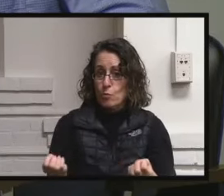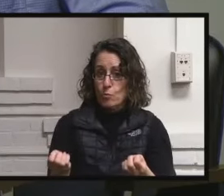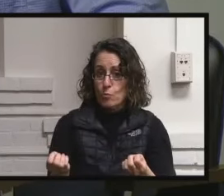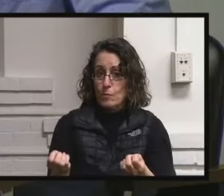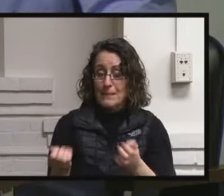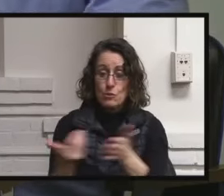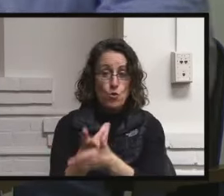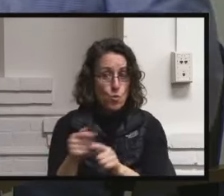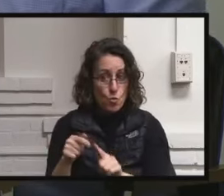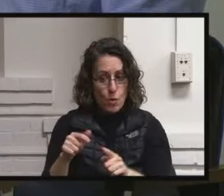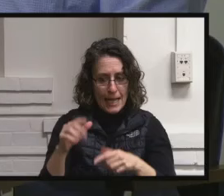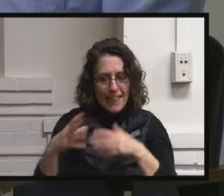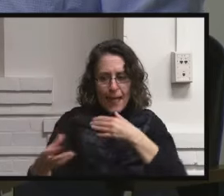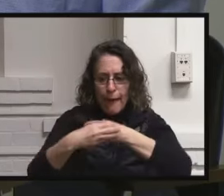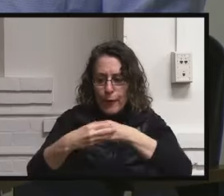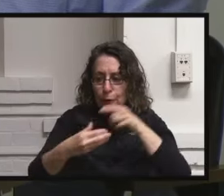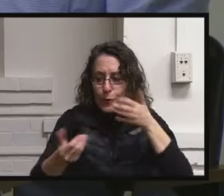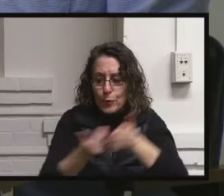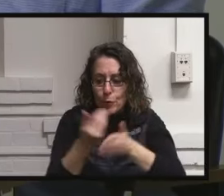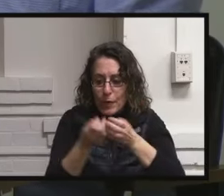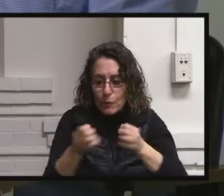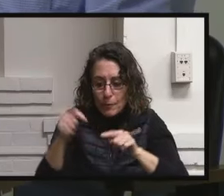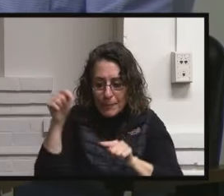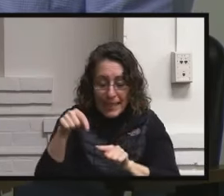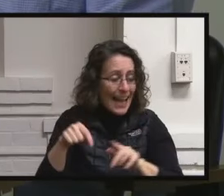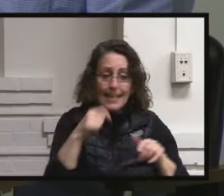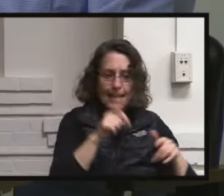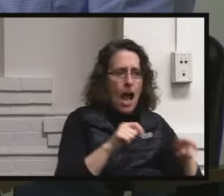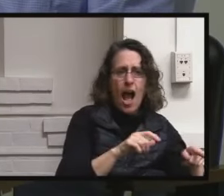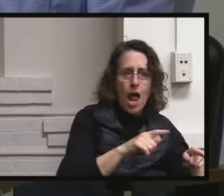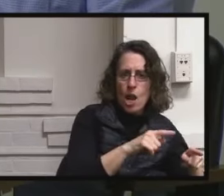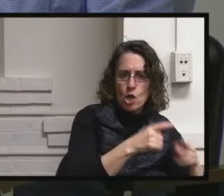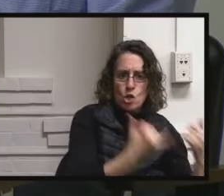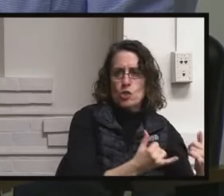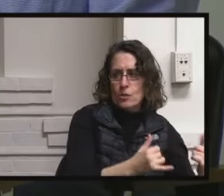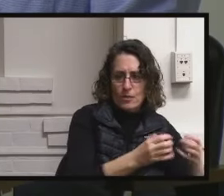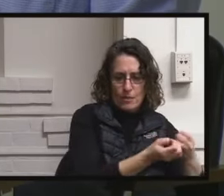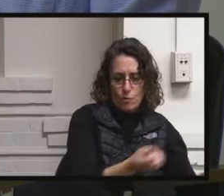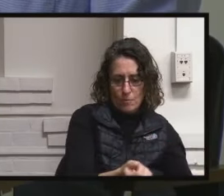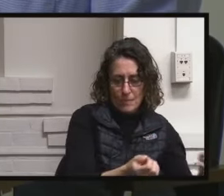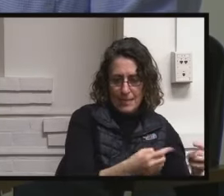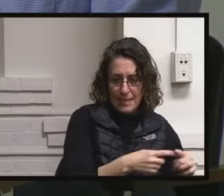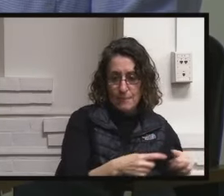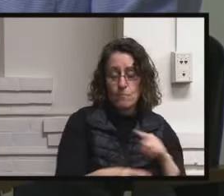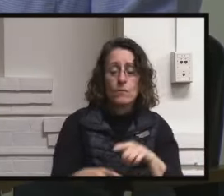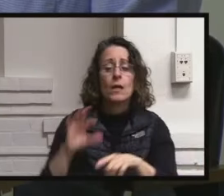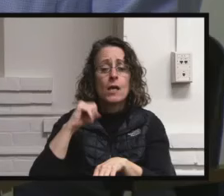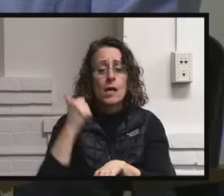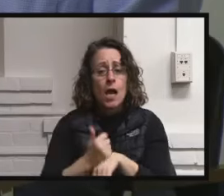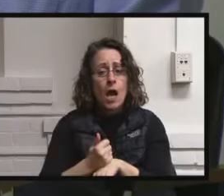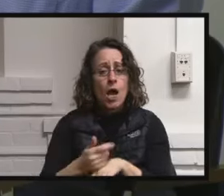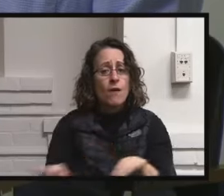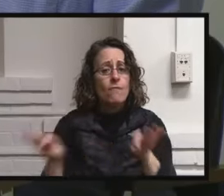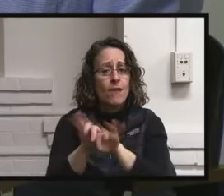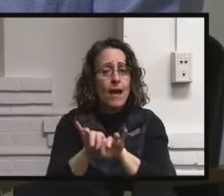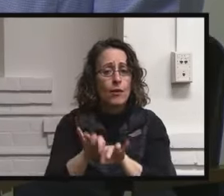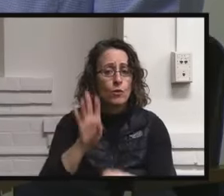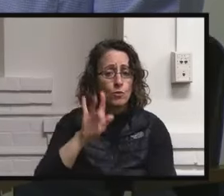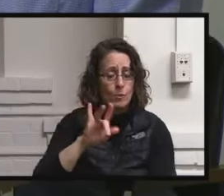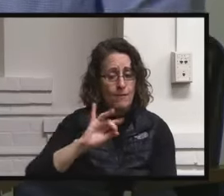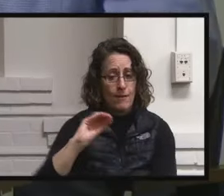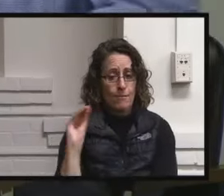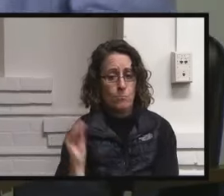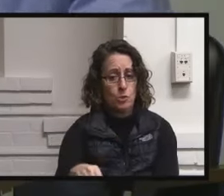equipment involved in the project, but only the new purchased equipment, at 25% of fair market value for the period of 10